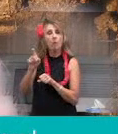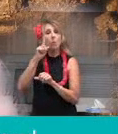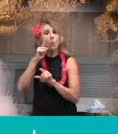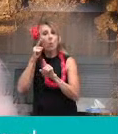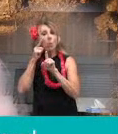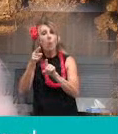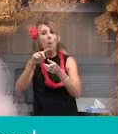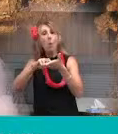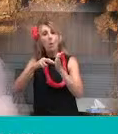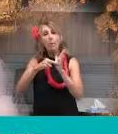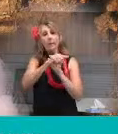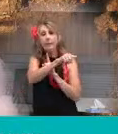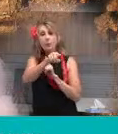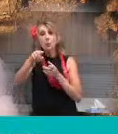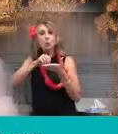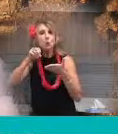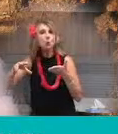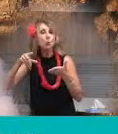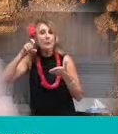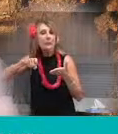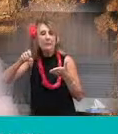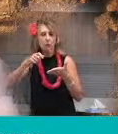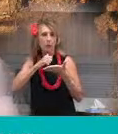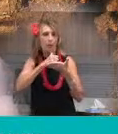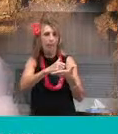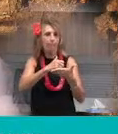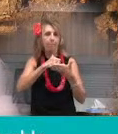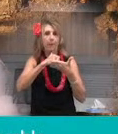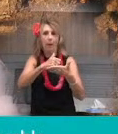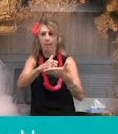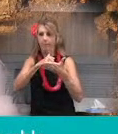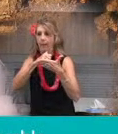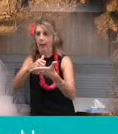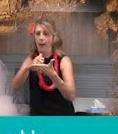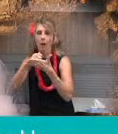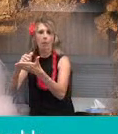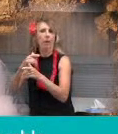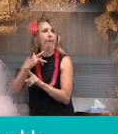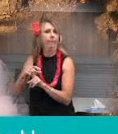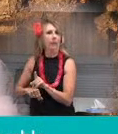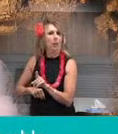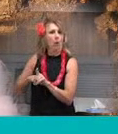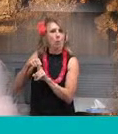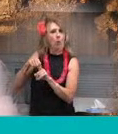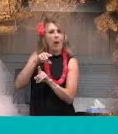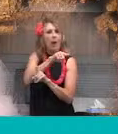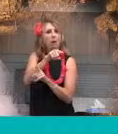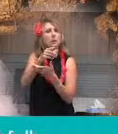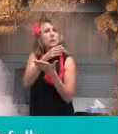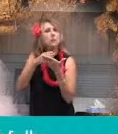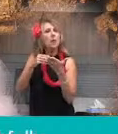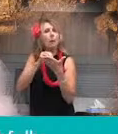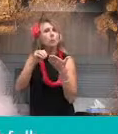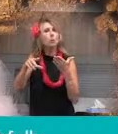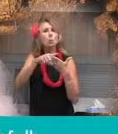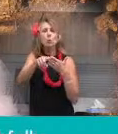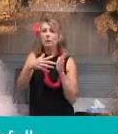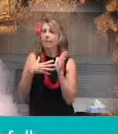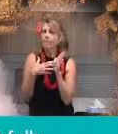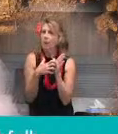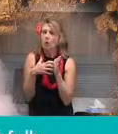she encountered. She says her proudest contribution was having worked with the most vulnerable students in our